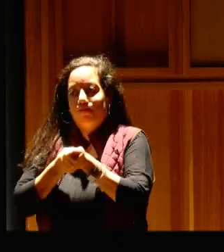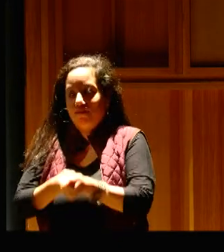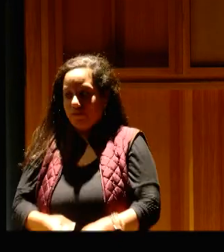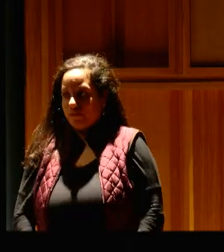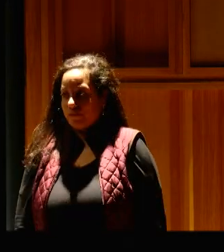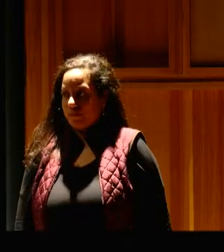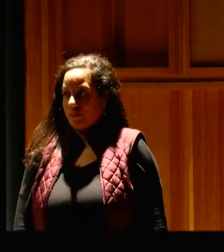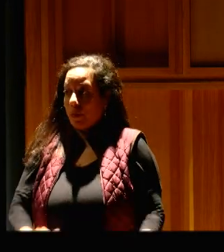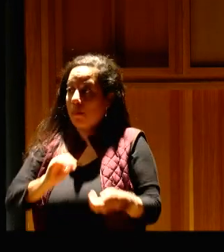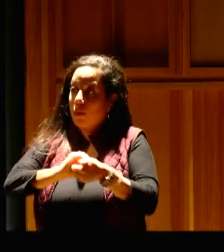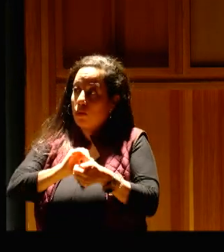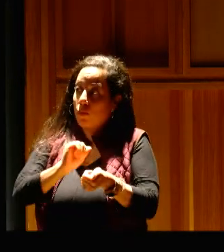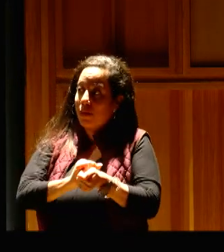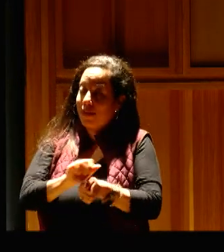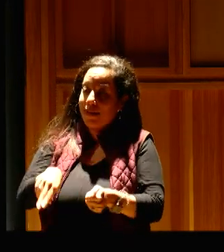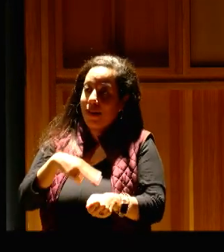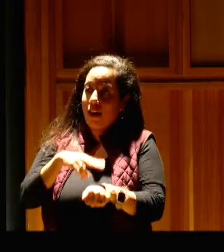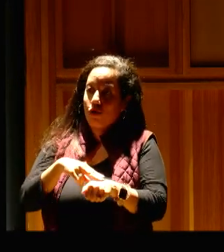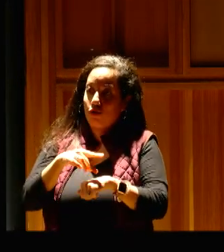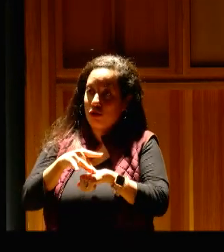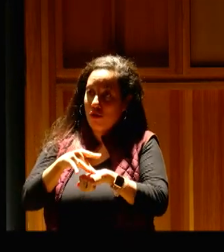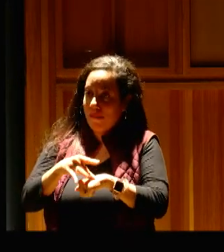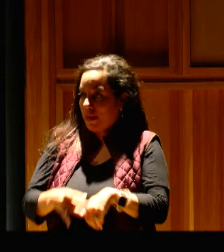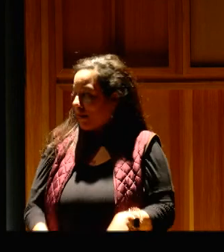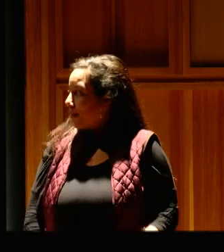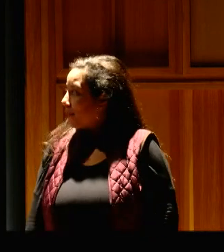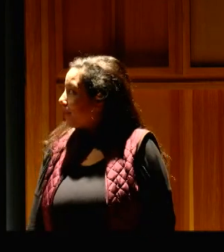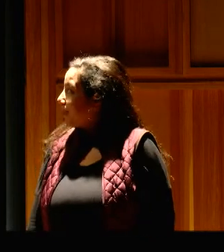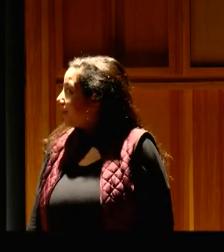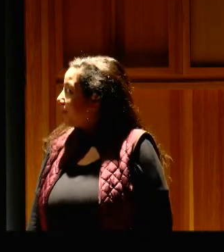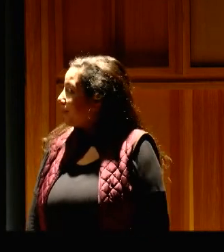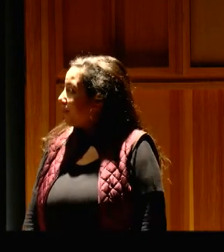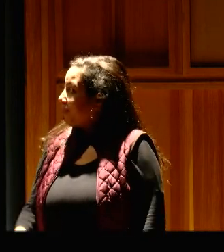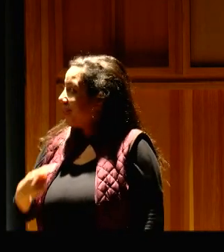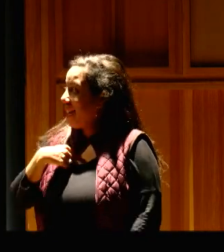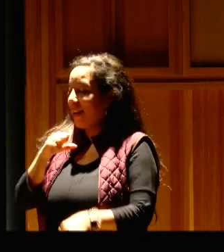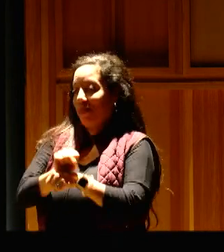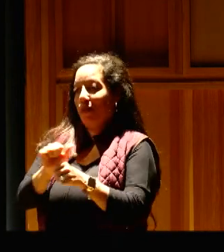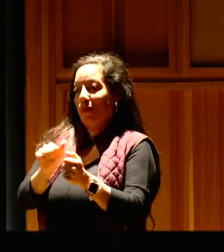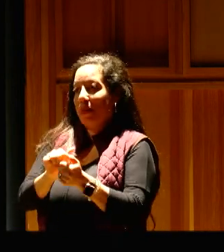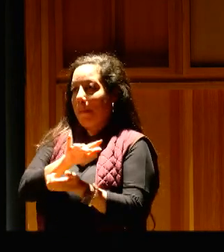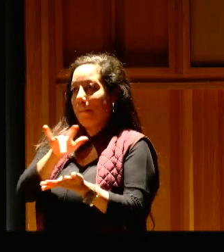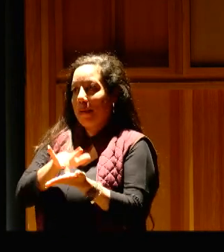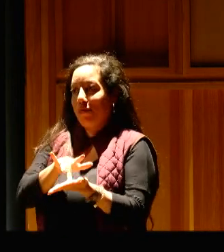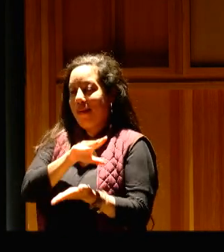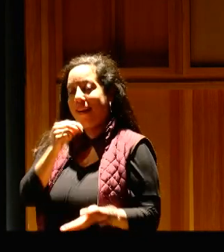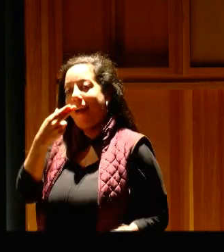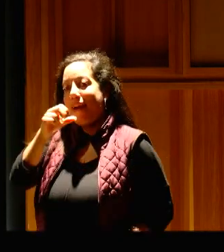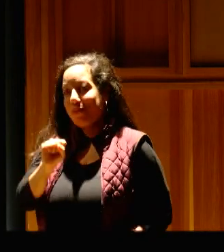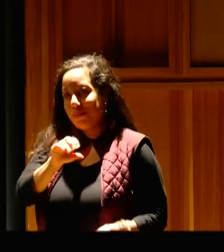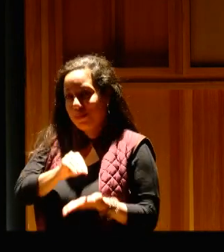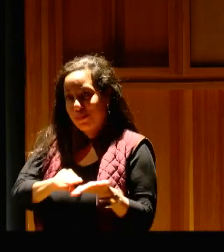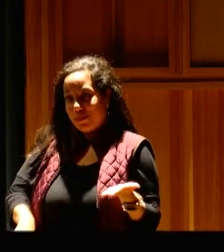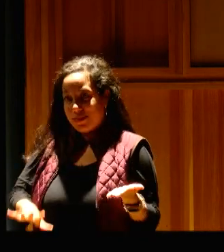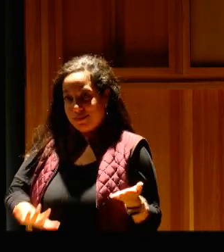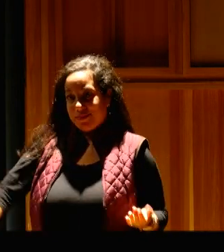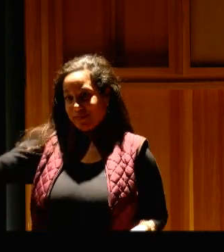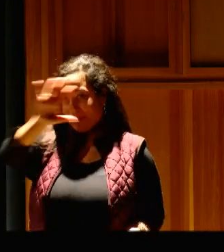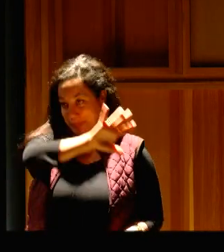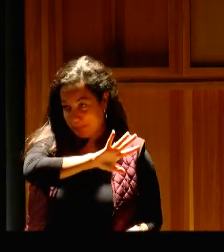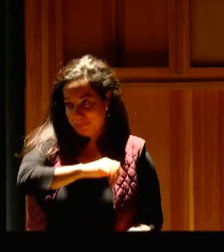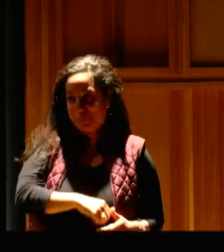In partnership with National Geographic, I get to work with middle and high school students across the